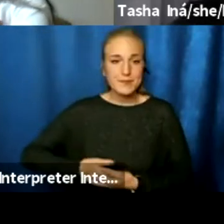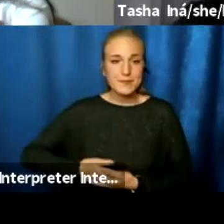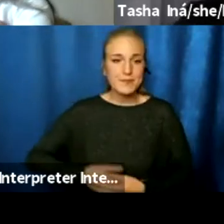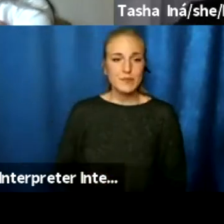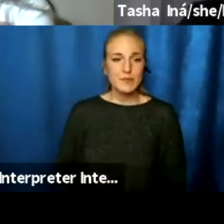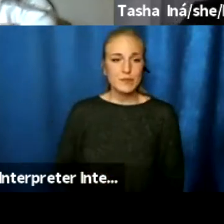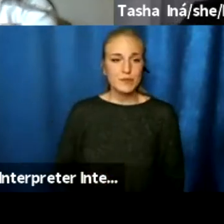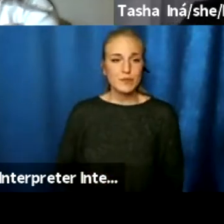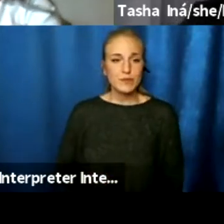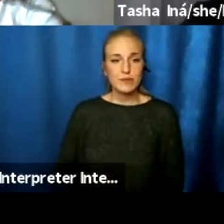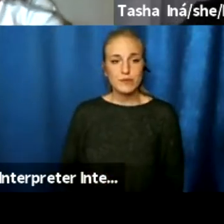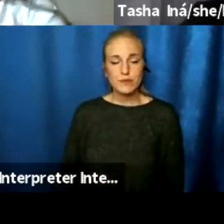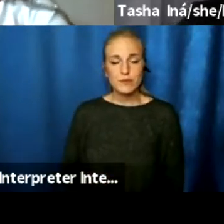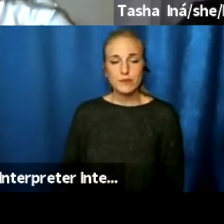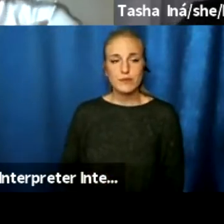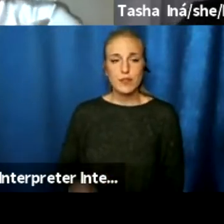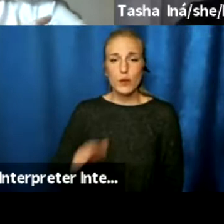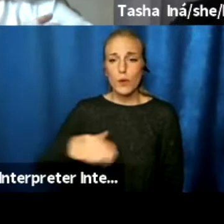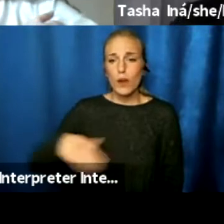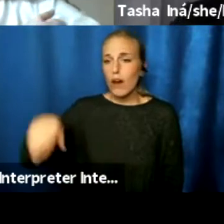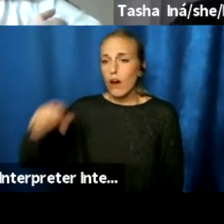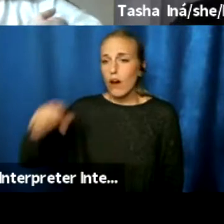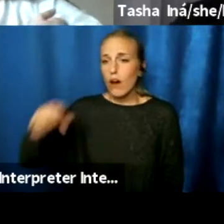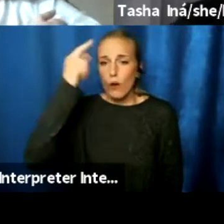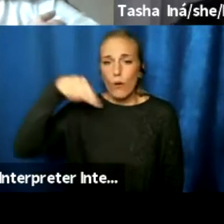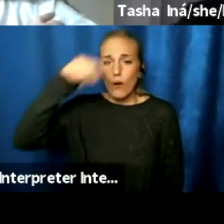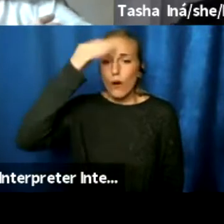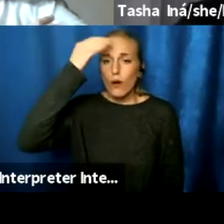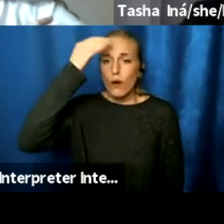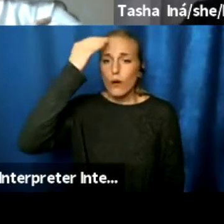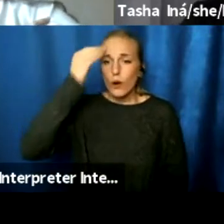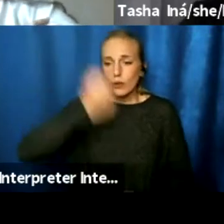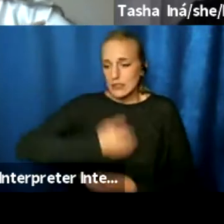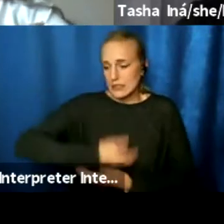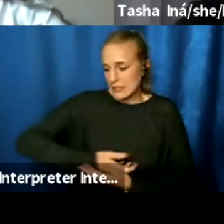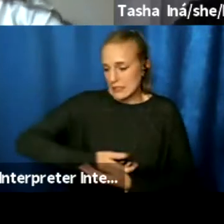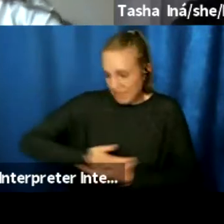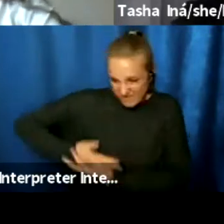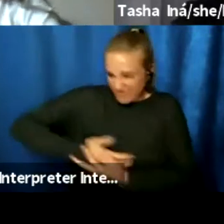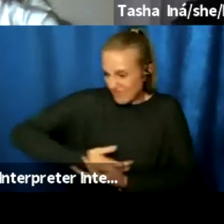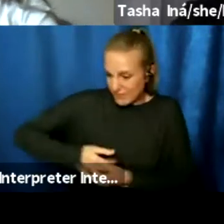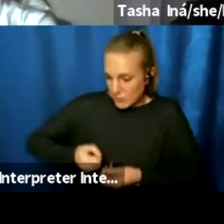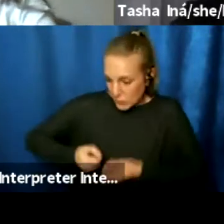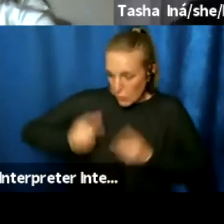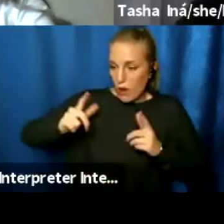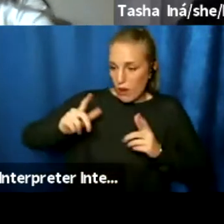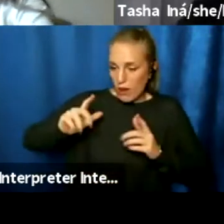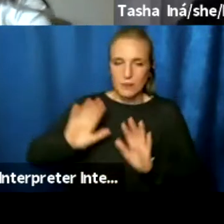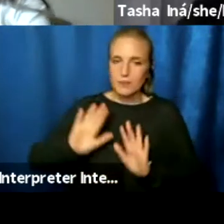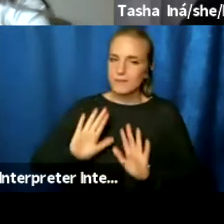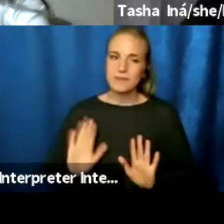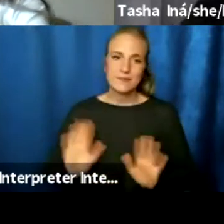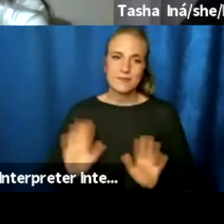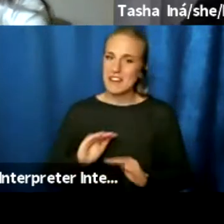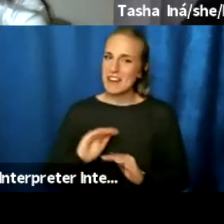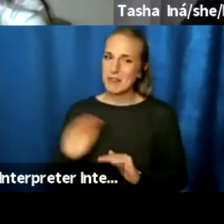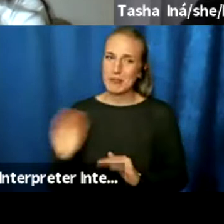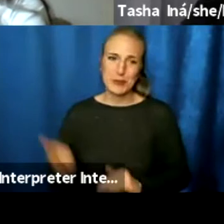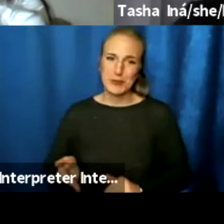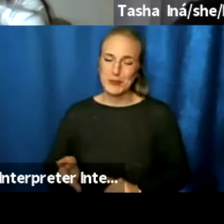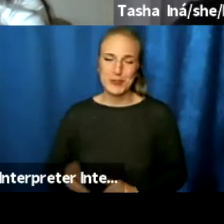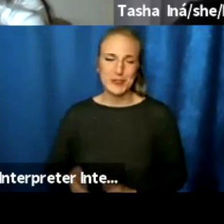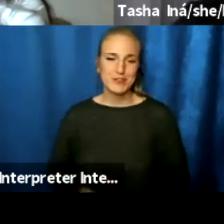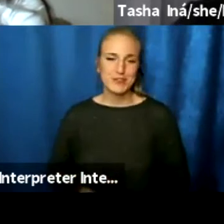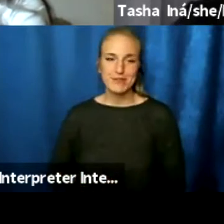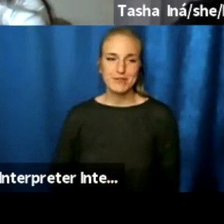We all know that we would never shake the baby awake. Nap over, we're not doing that. We know